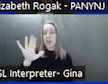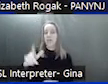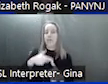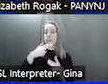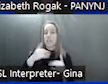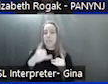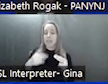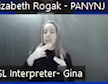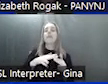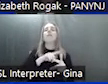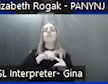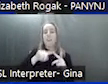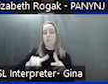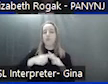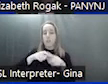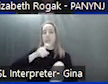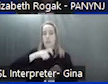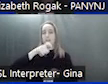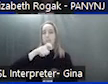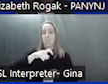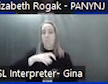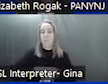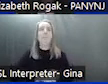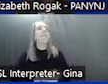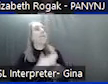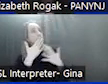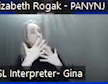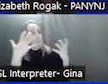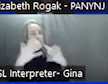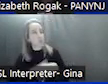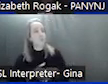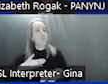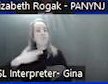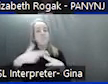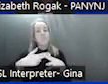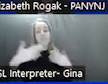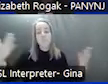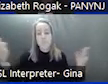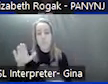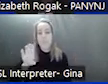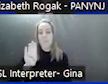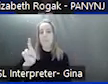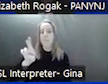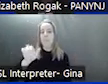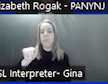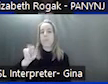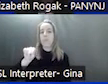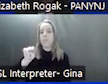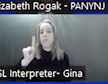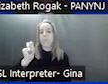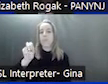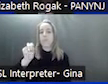and then I'll begin to time you. Thank you. Thank you very much. My name is Brandon Buchanan,